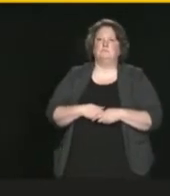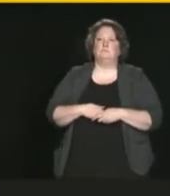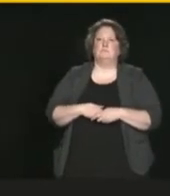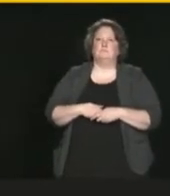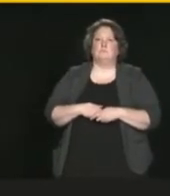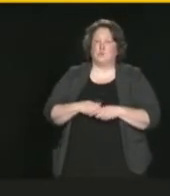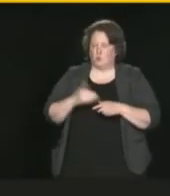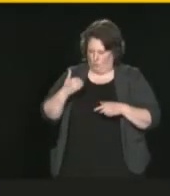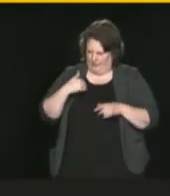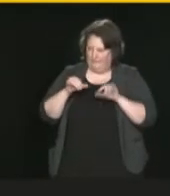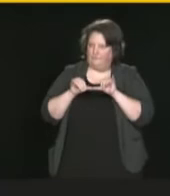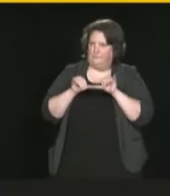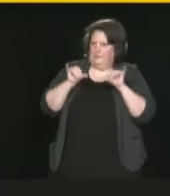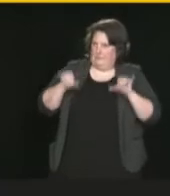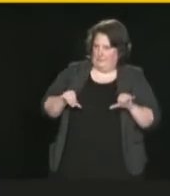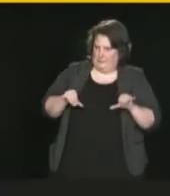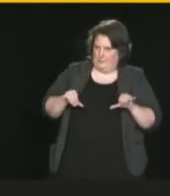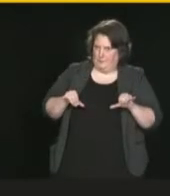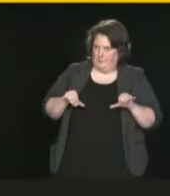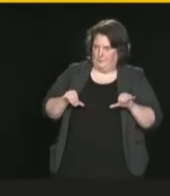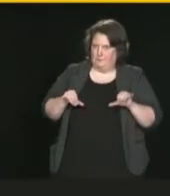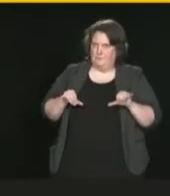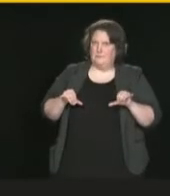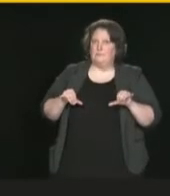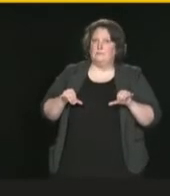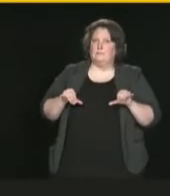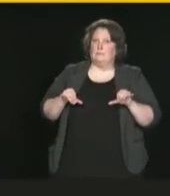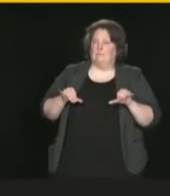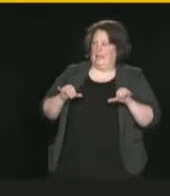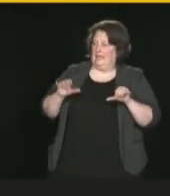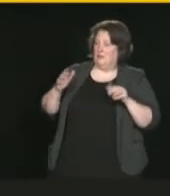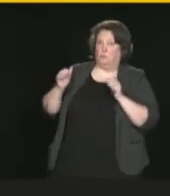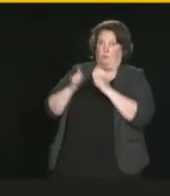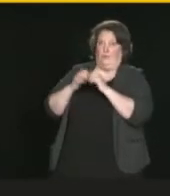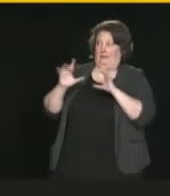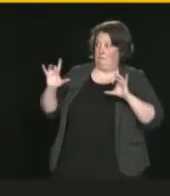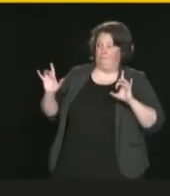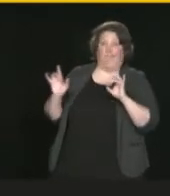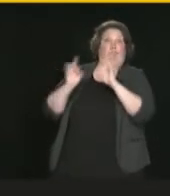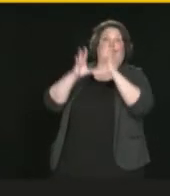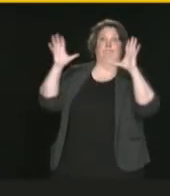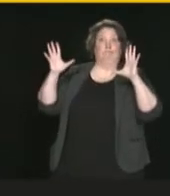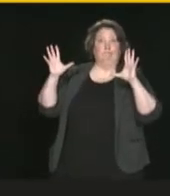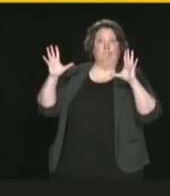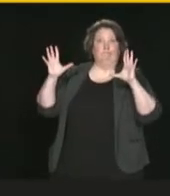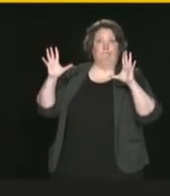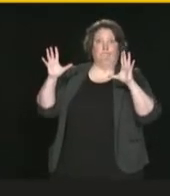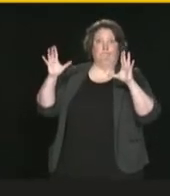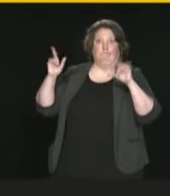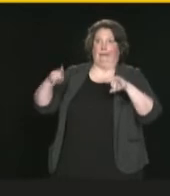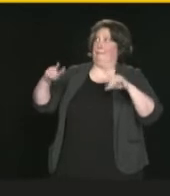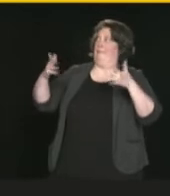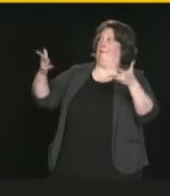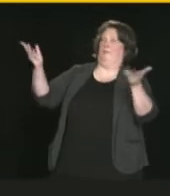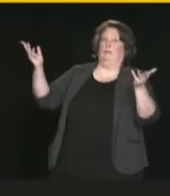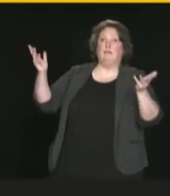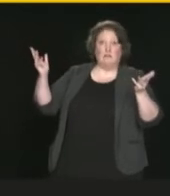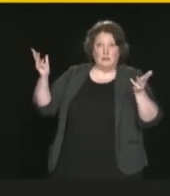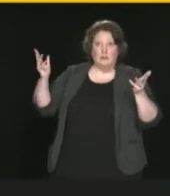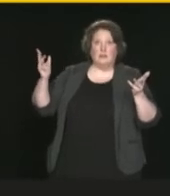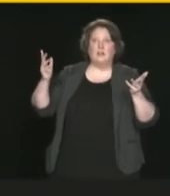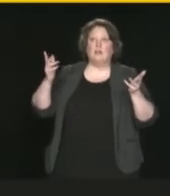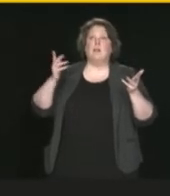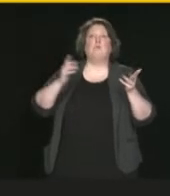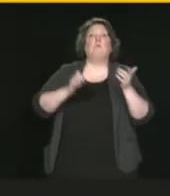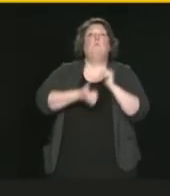rigorous. In a pandemic like that, we want to be there for our neighbors. People are helping each other, and they would not like